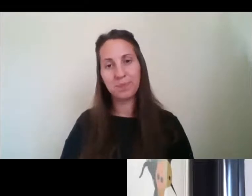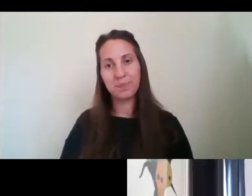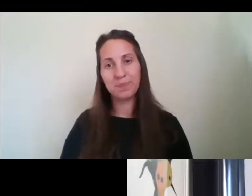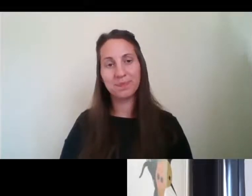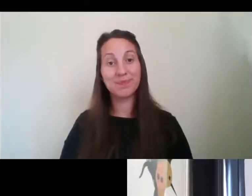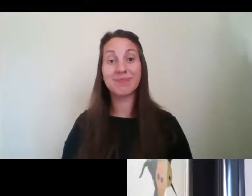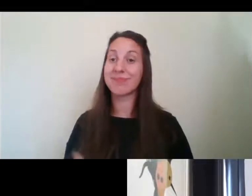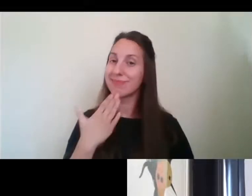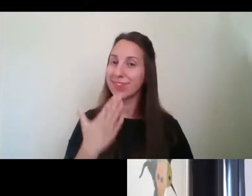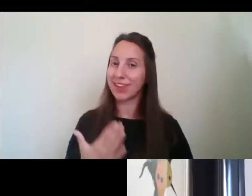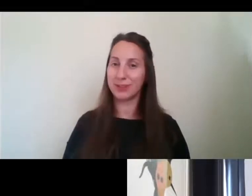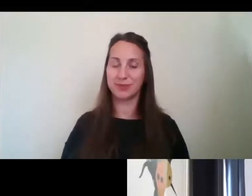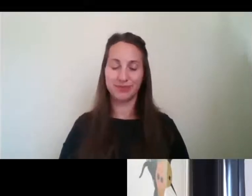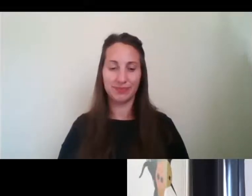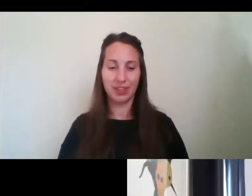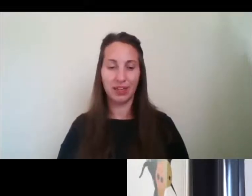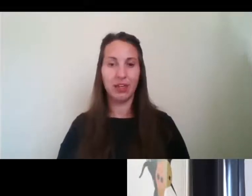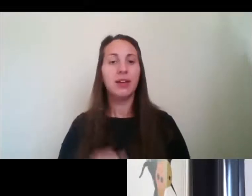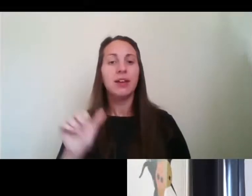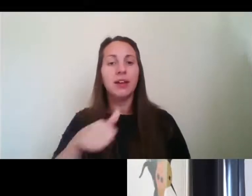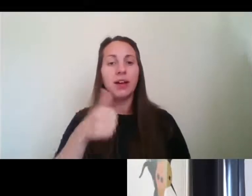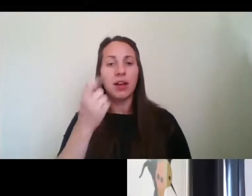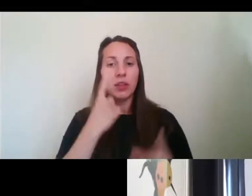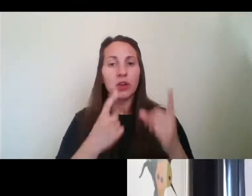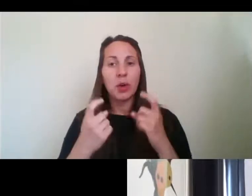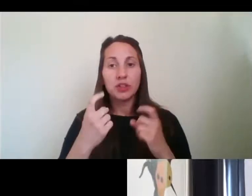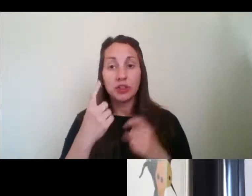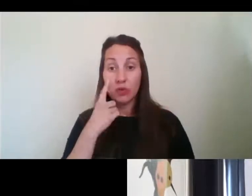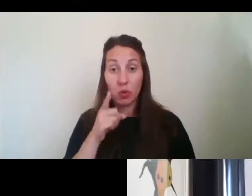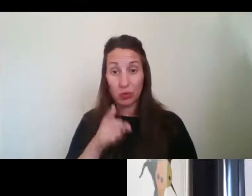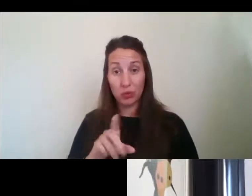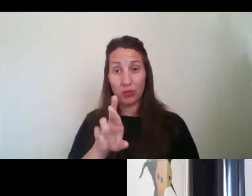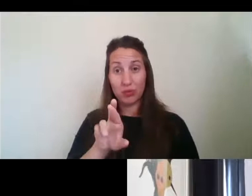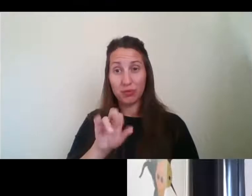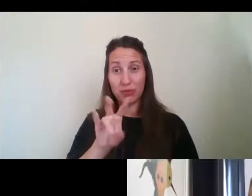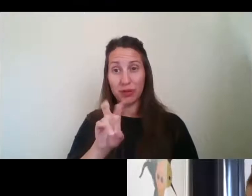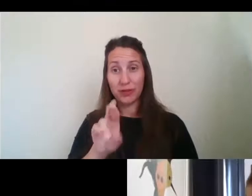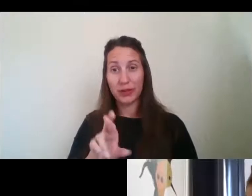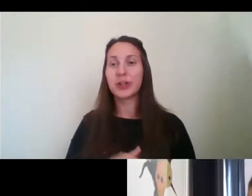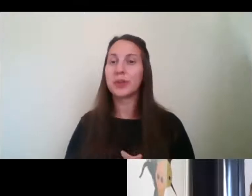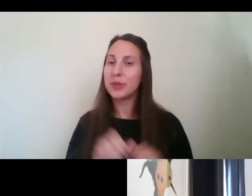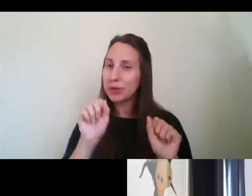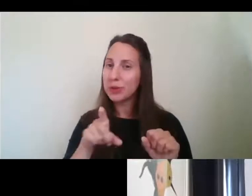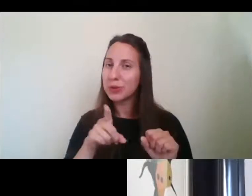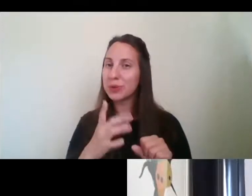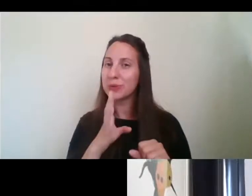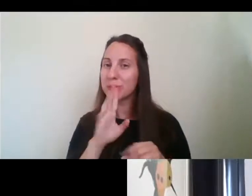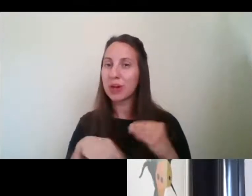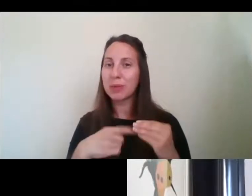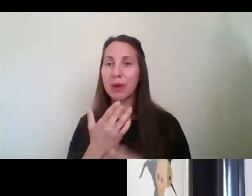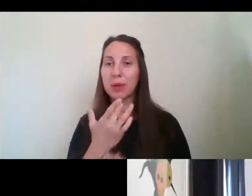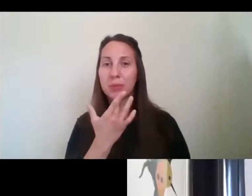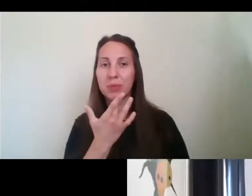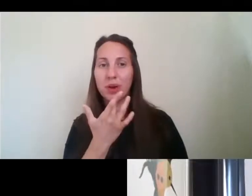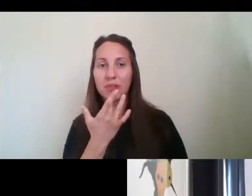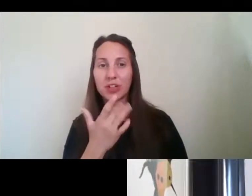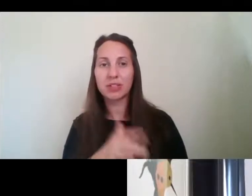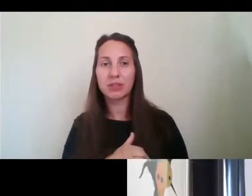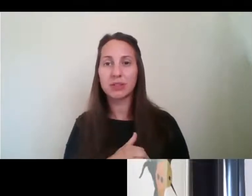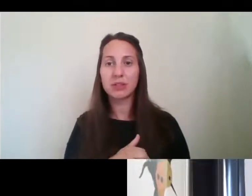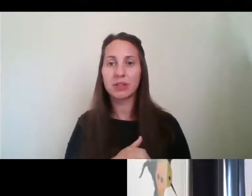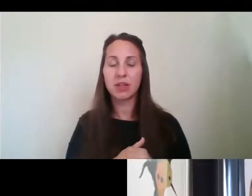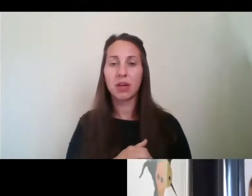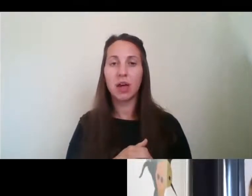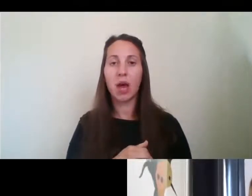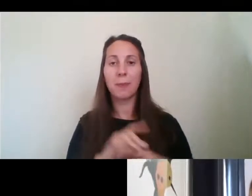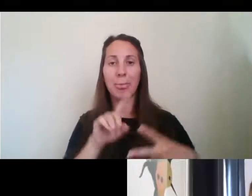Thank you. There's another one that's directed towards you, River. Could you talk about the preferences about people first language versus identity